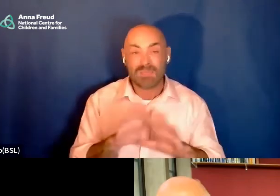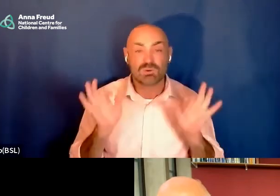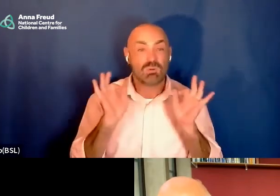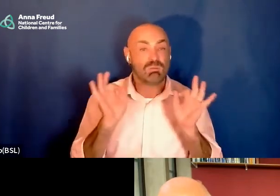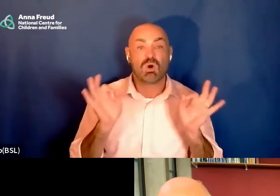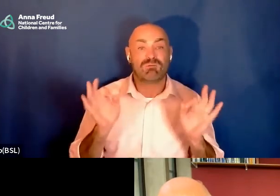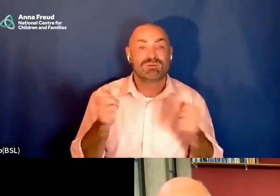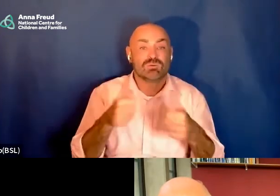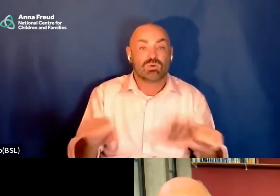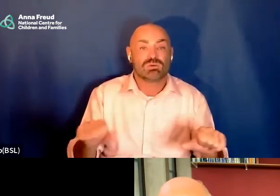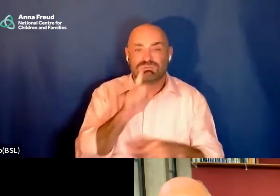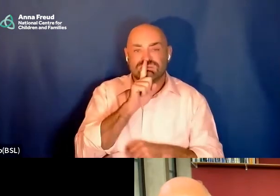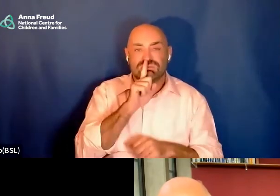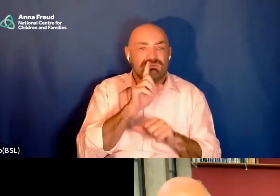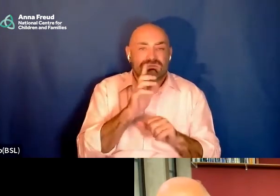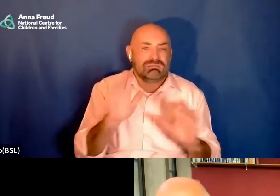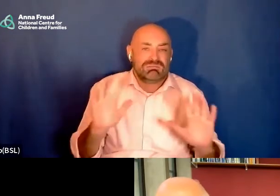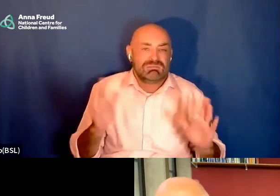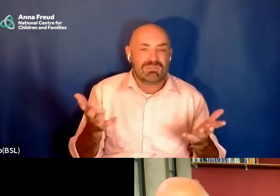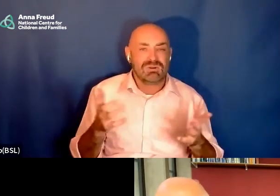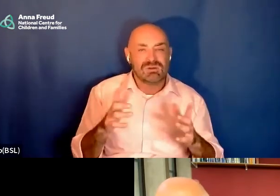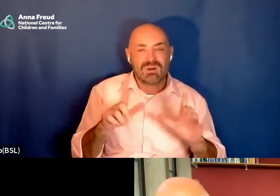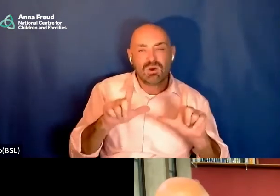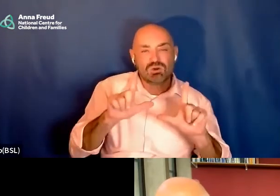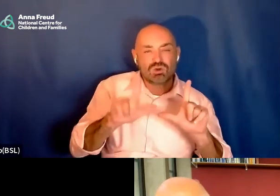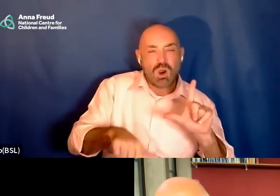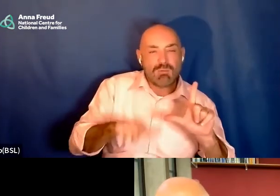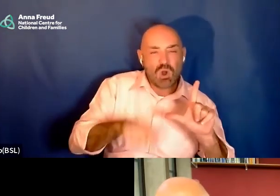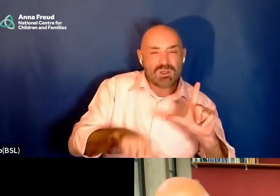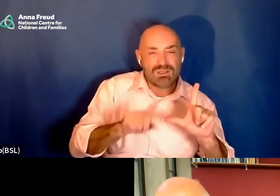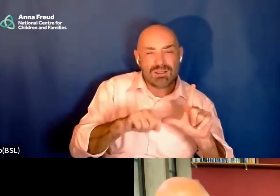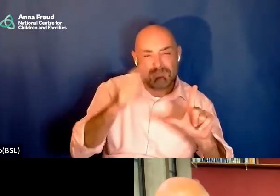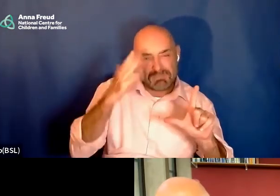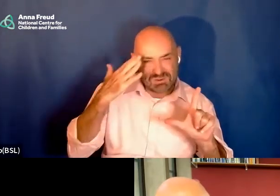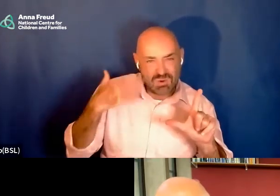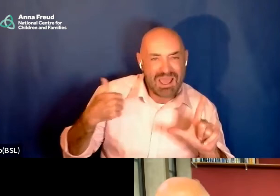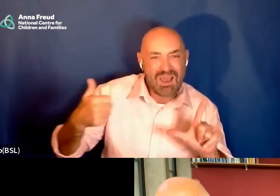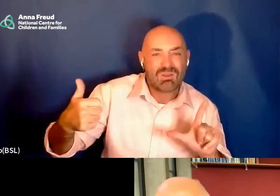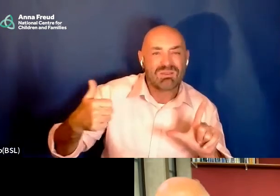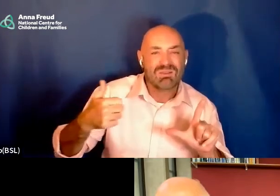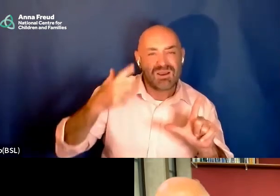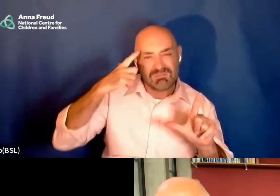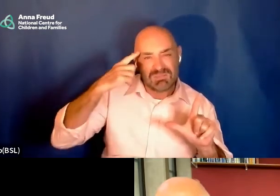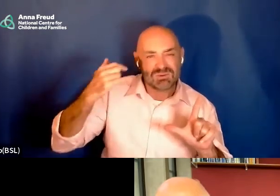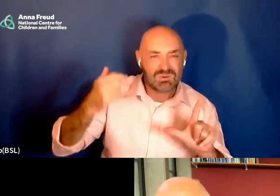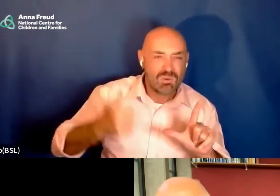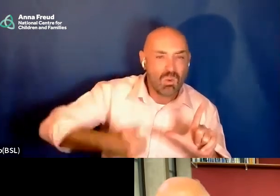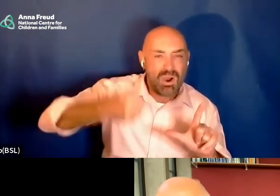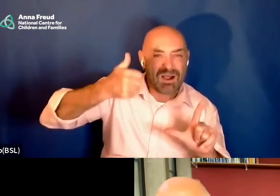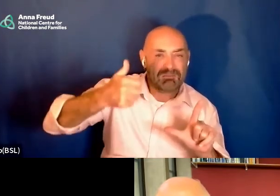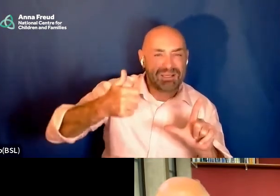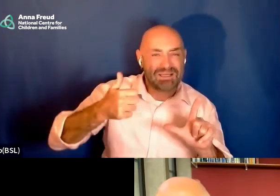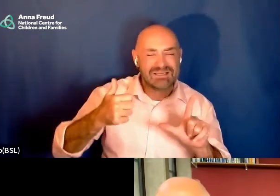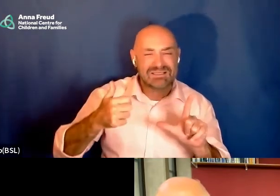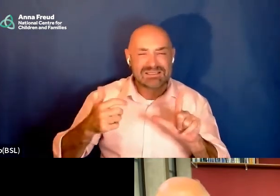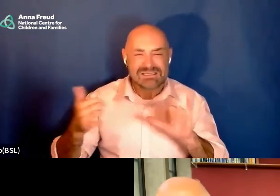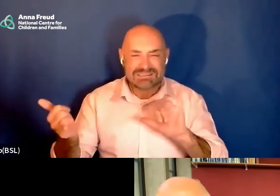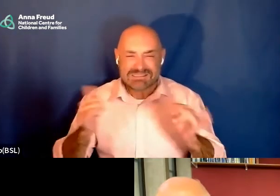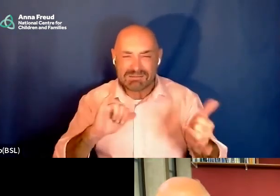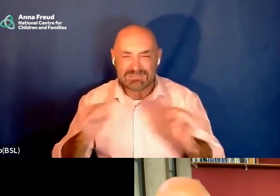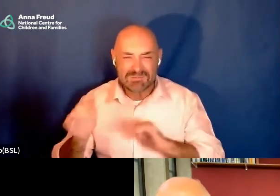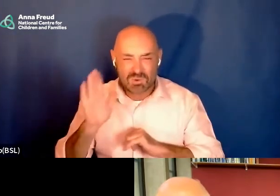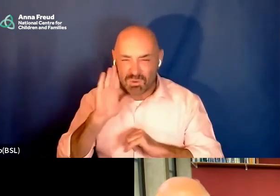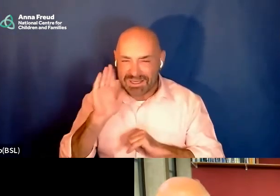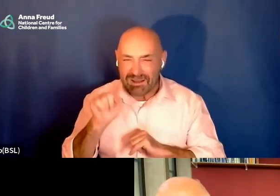at the moment. I think terminology like mental health and well-being is often easily understood, and actually we're hearing in these